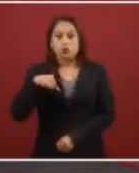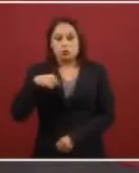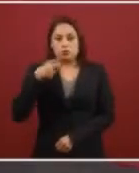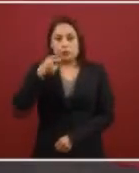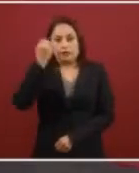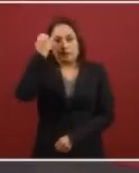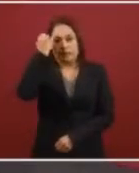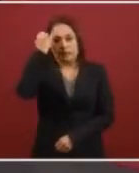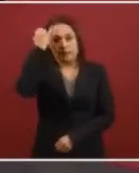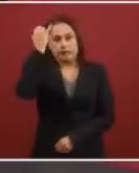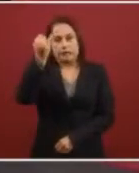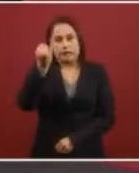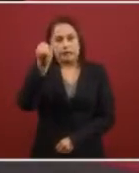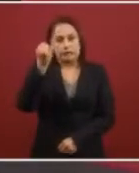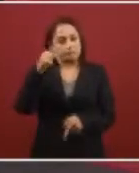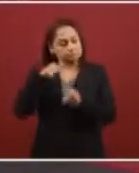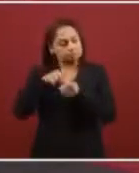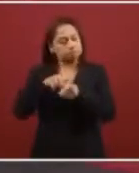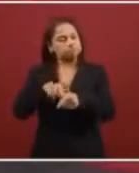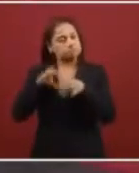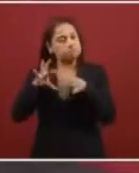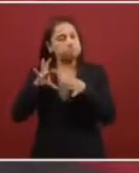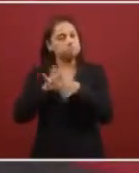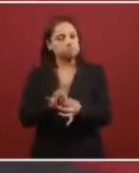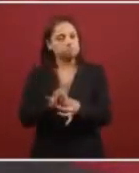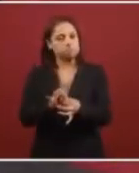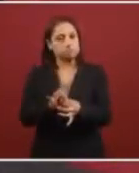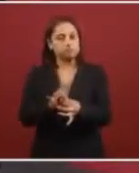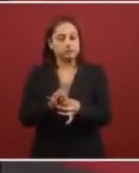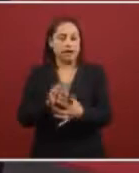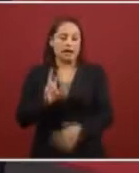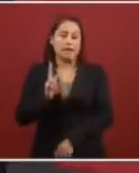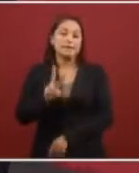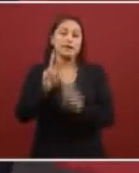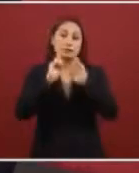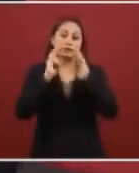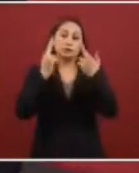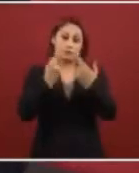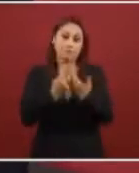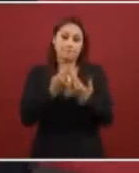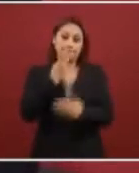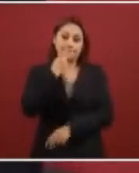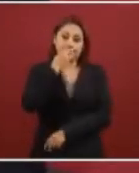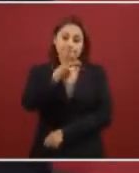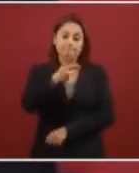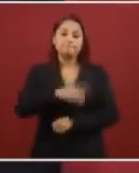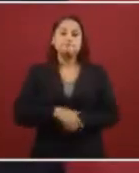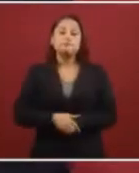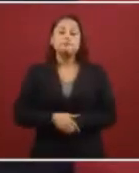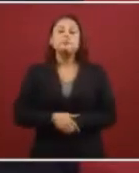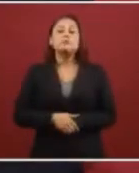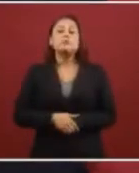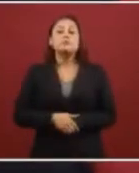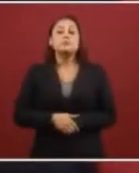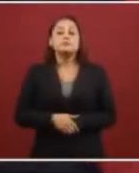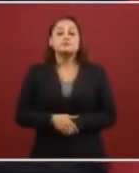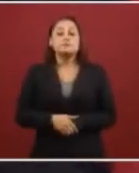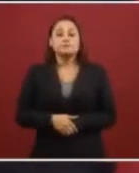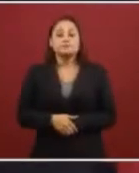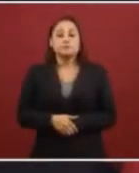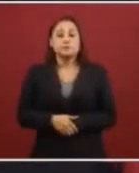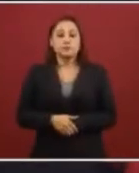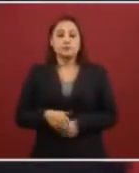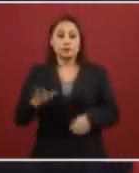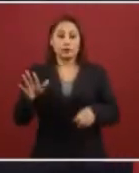going to plan. Porque también on, ya en la nueva política because the new policy la